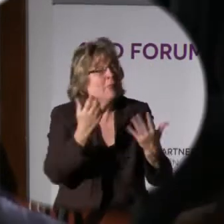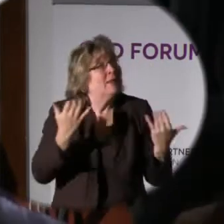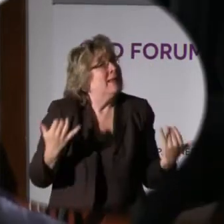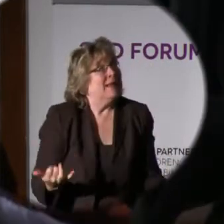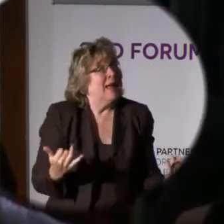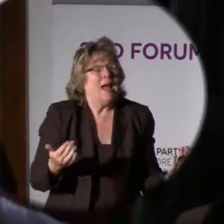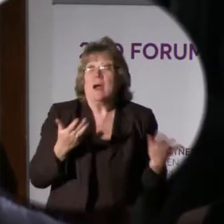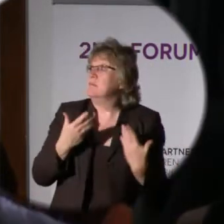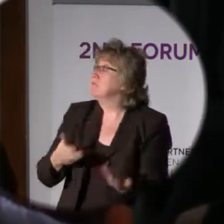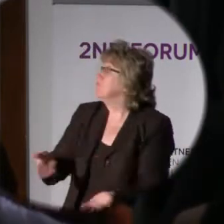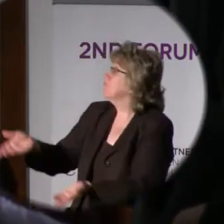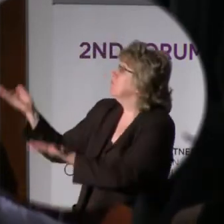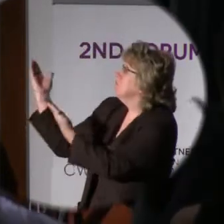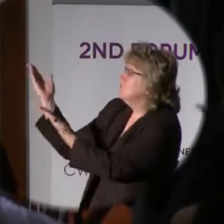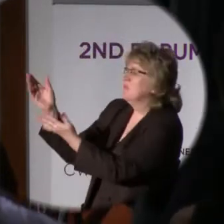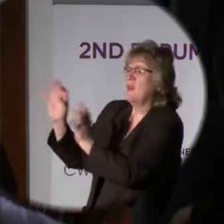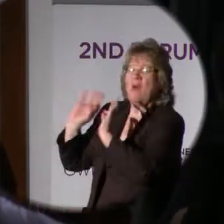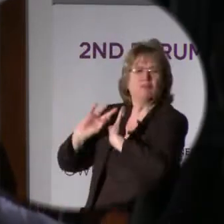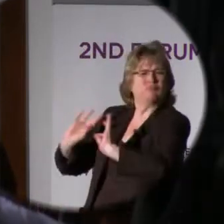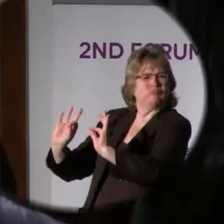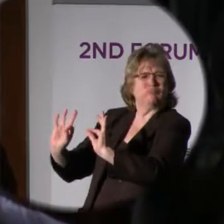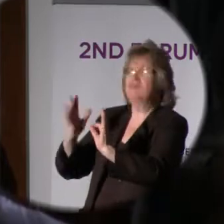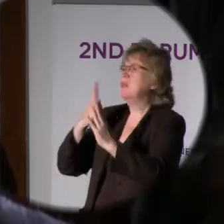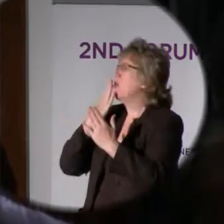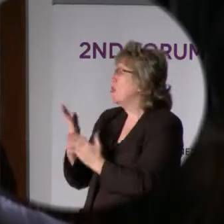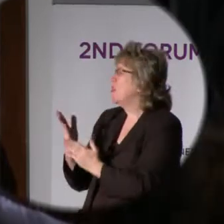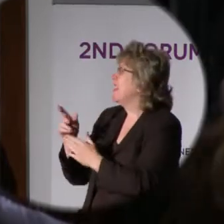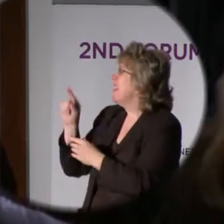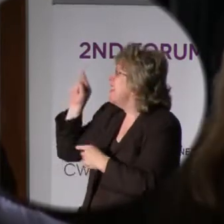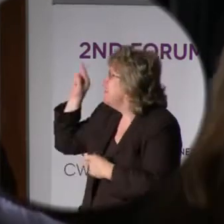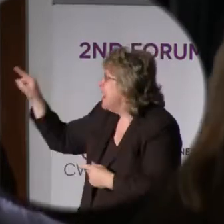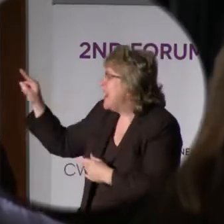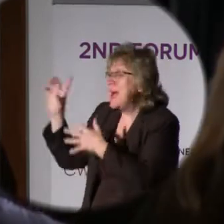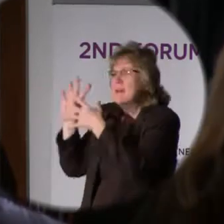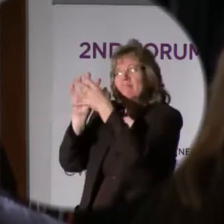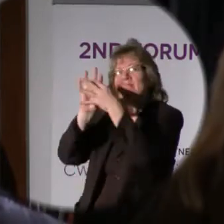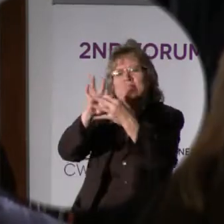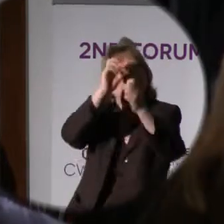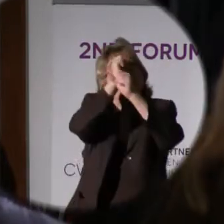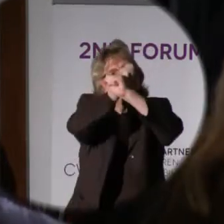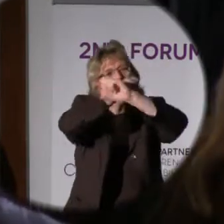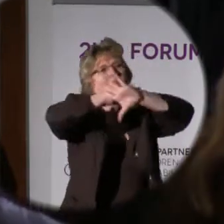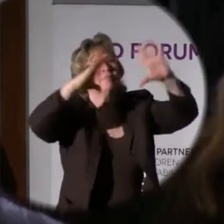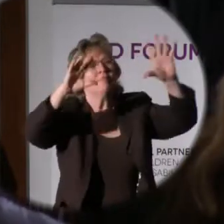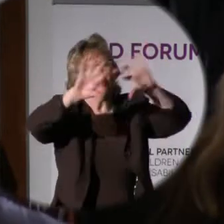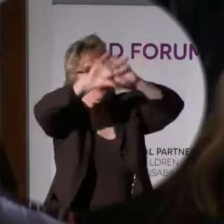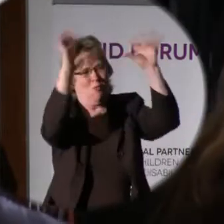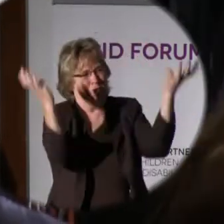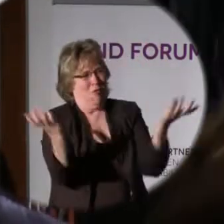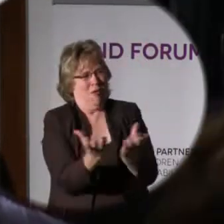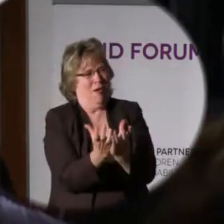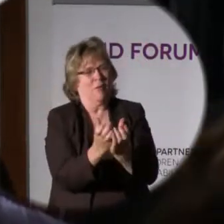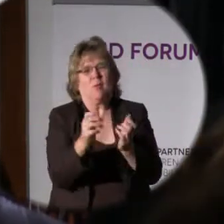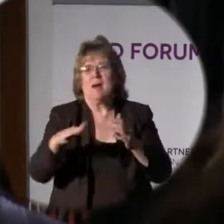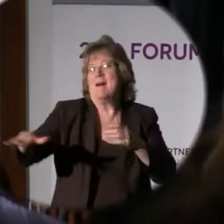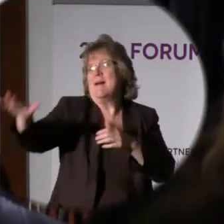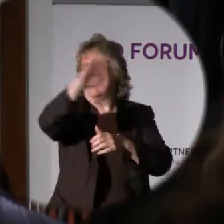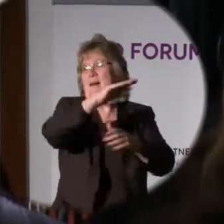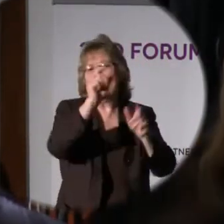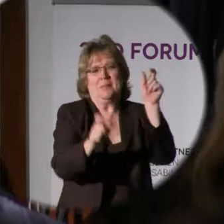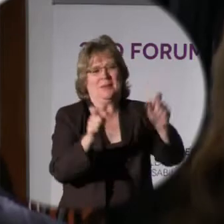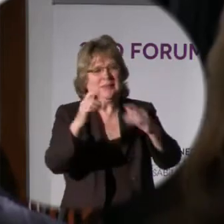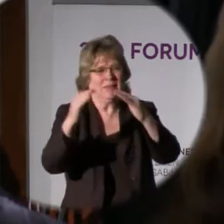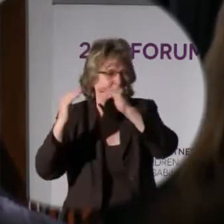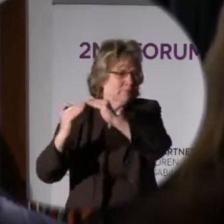and Accessible Future for All, Voices of Persons with Disability on the Post-2015